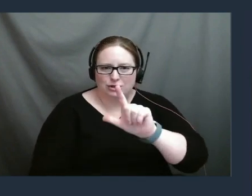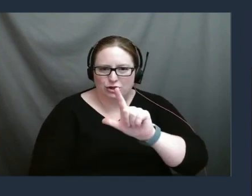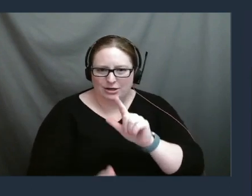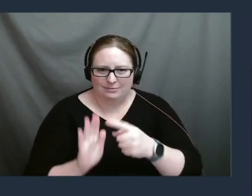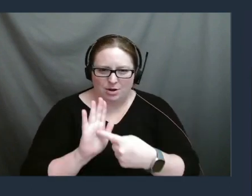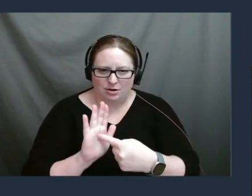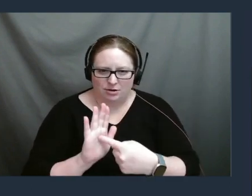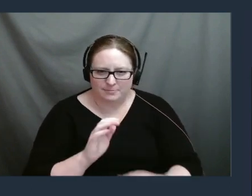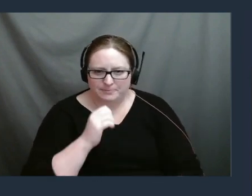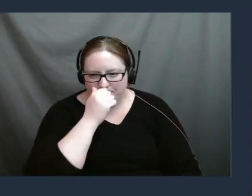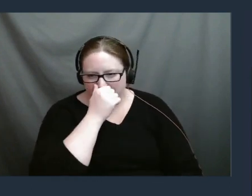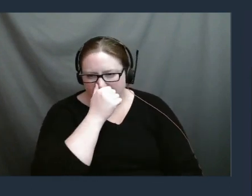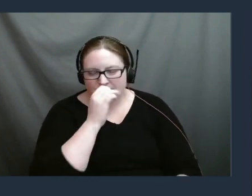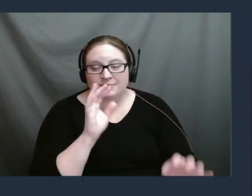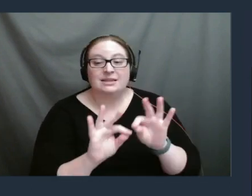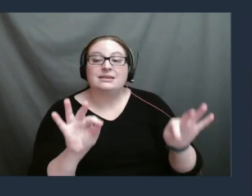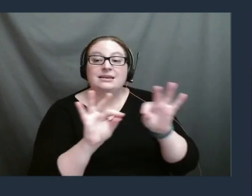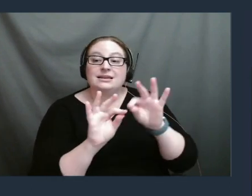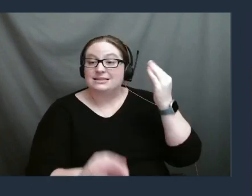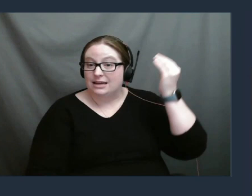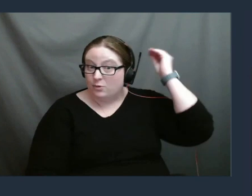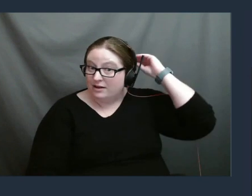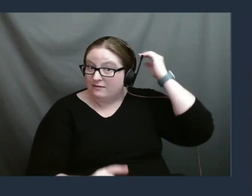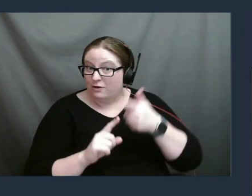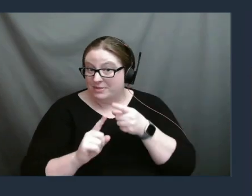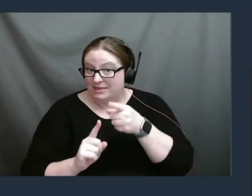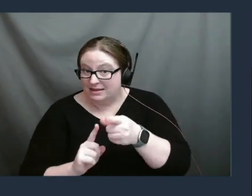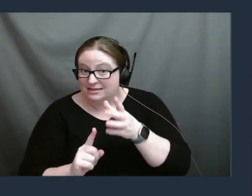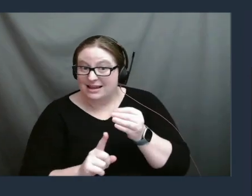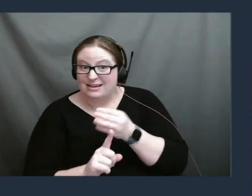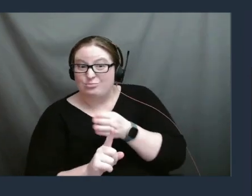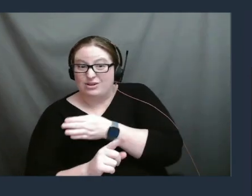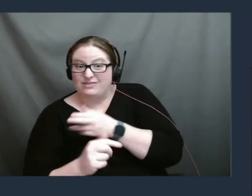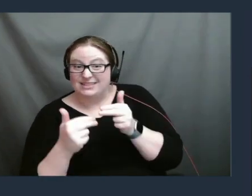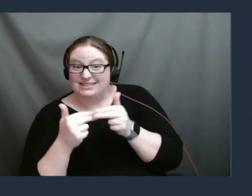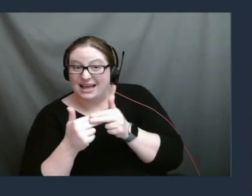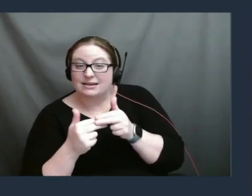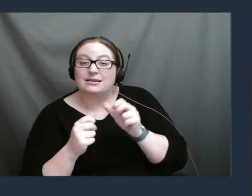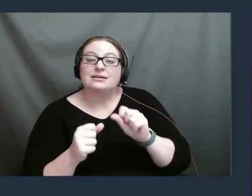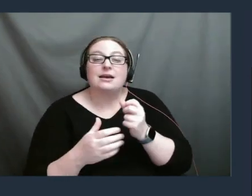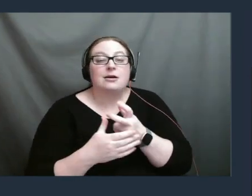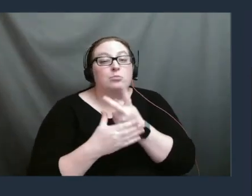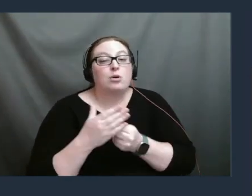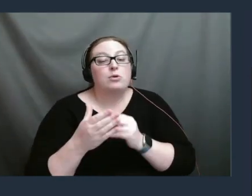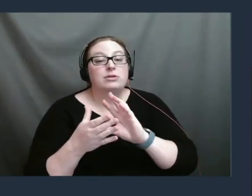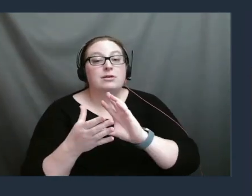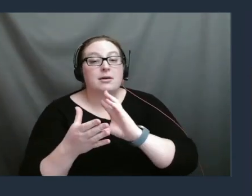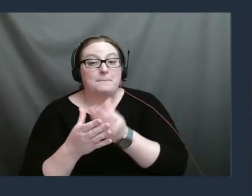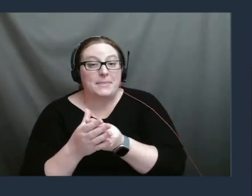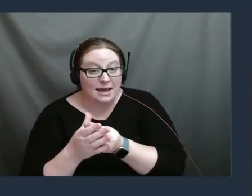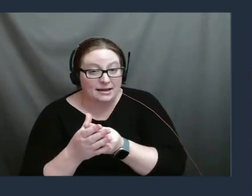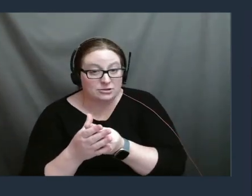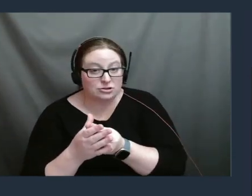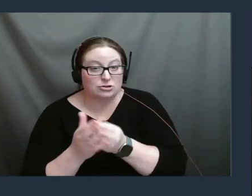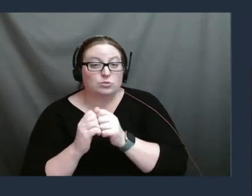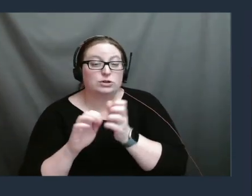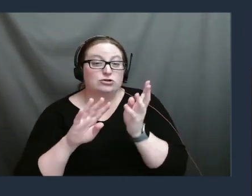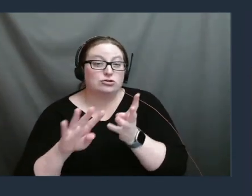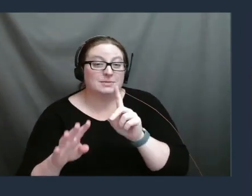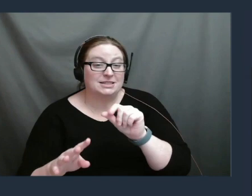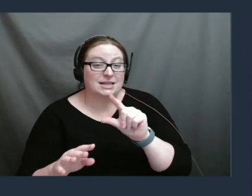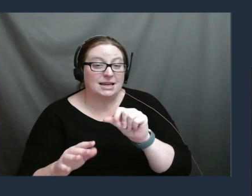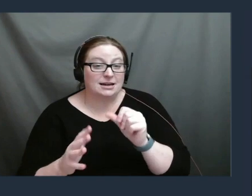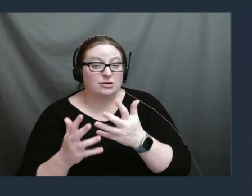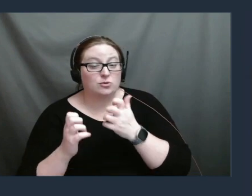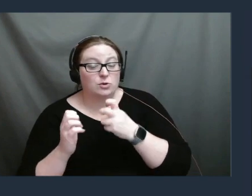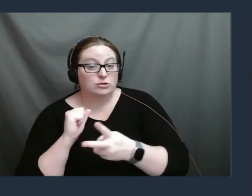A key takeaway from this and the previous slide is that you can do both batch analytics with streaming data that you want to store in a